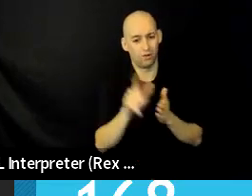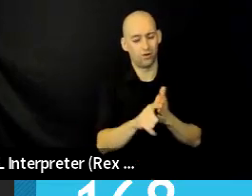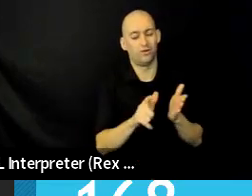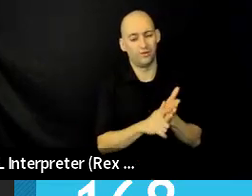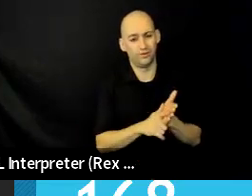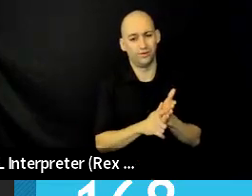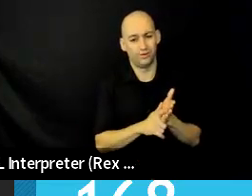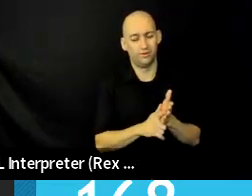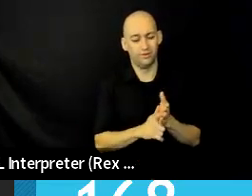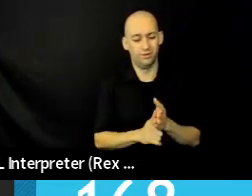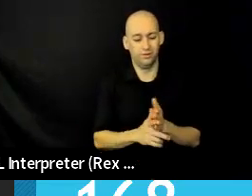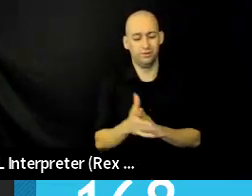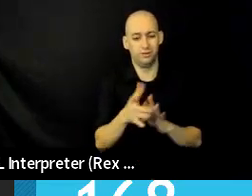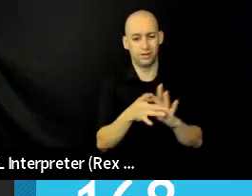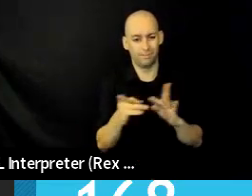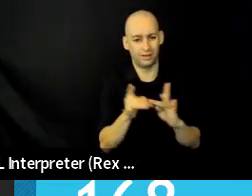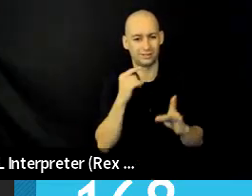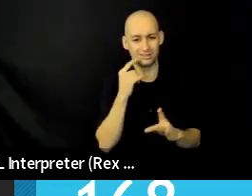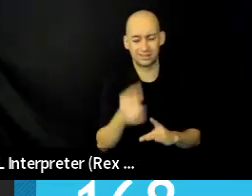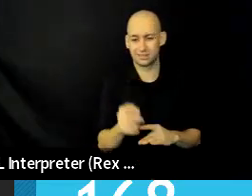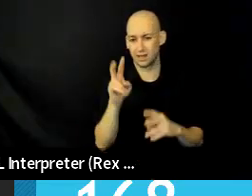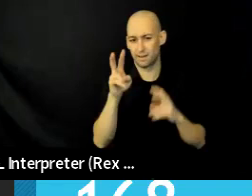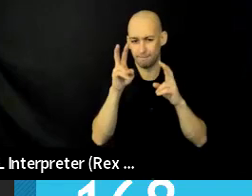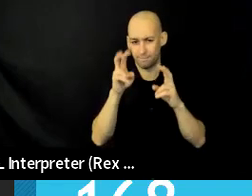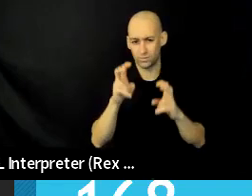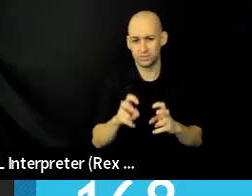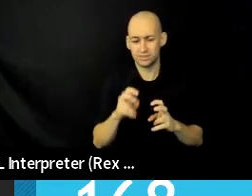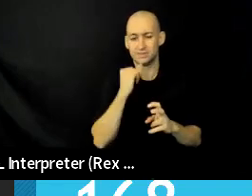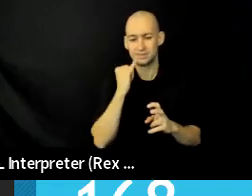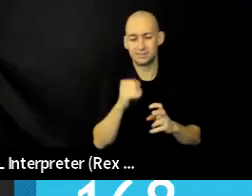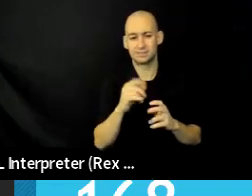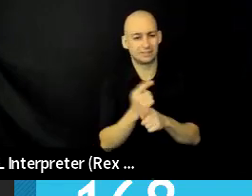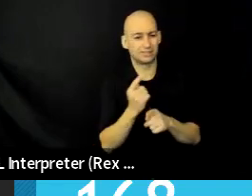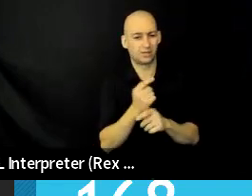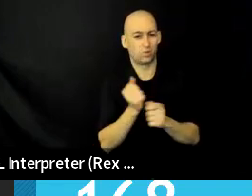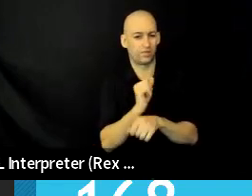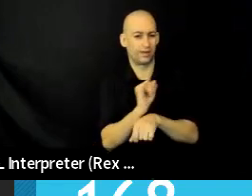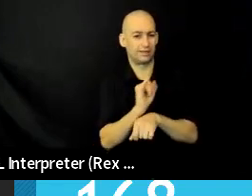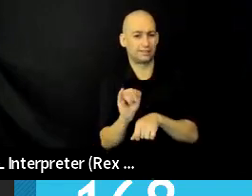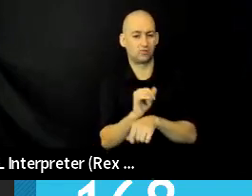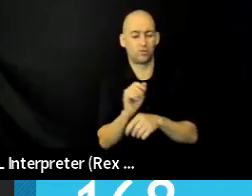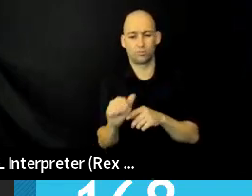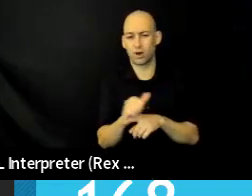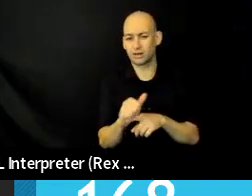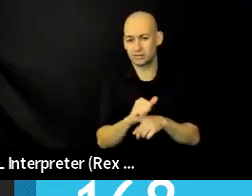There was a comment that the appraisal is consistent with industry practices. I've been doing this